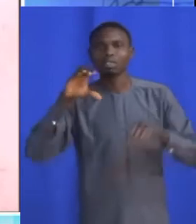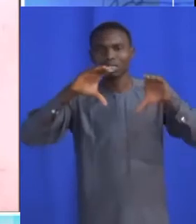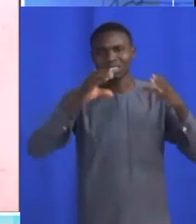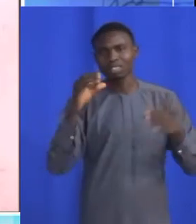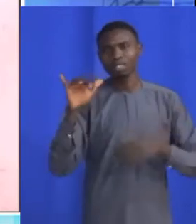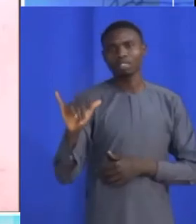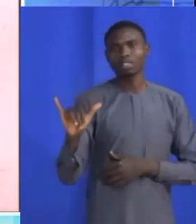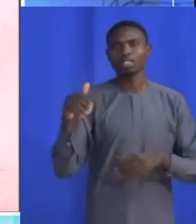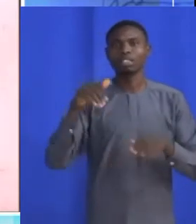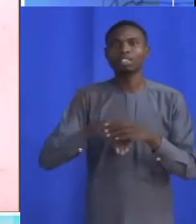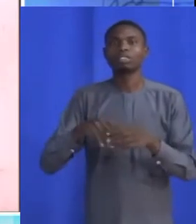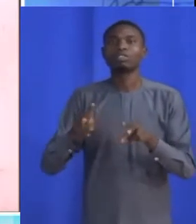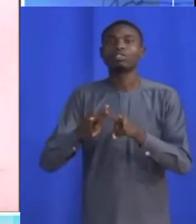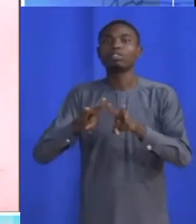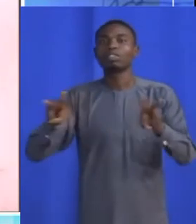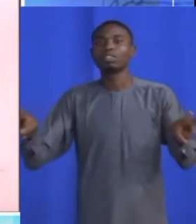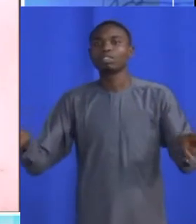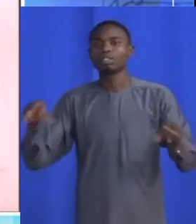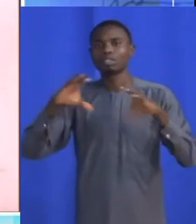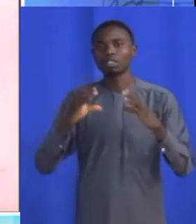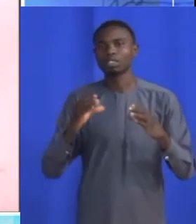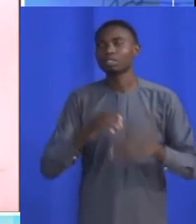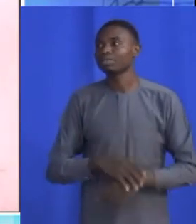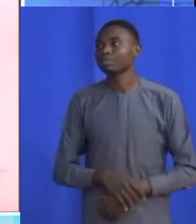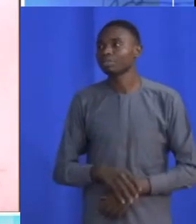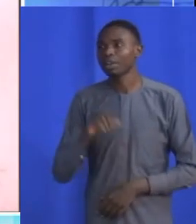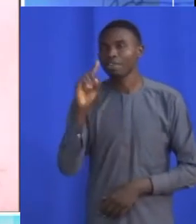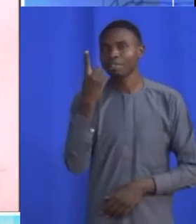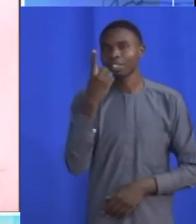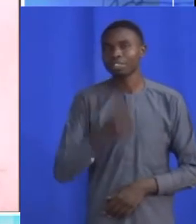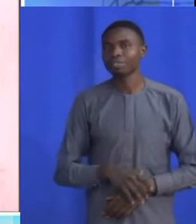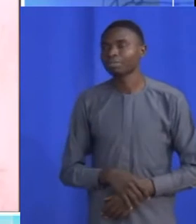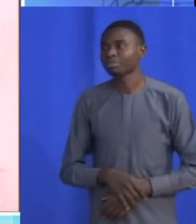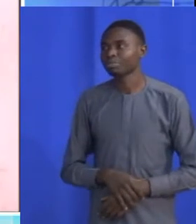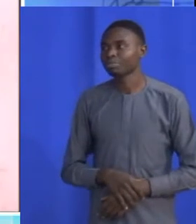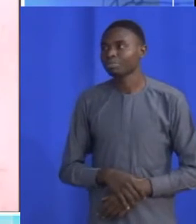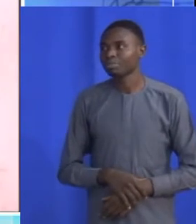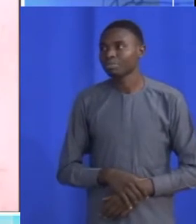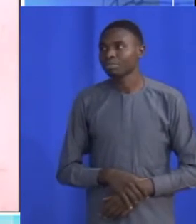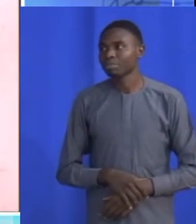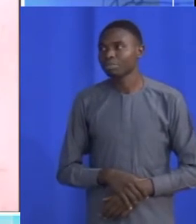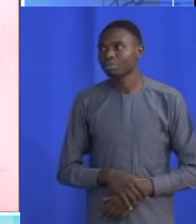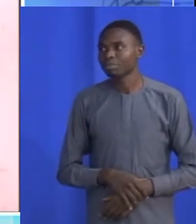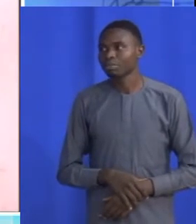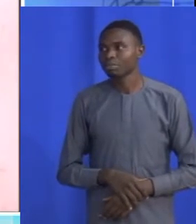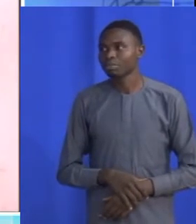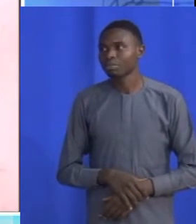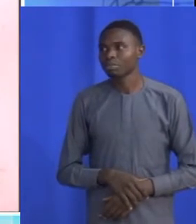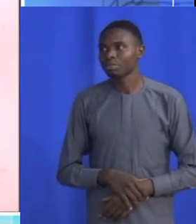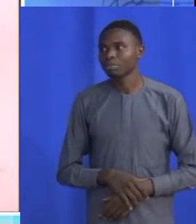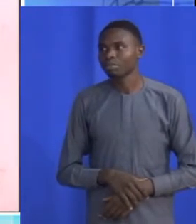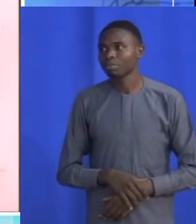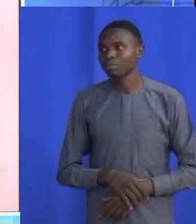The law that is applicable to the illiterate, the same law should be applicable to the